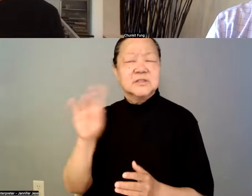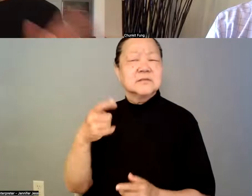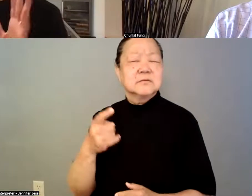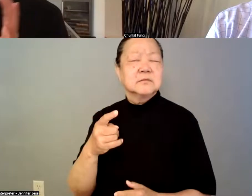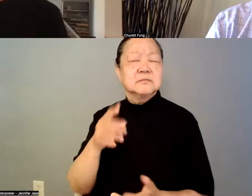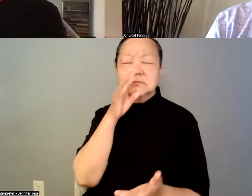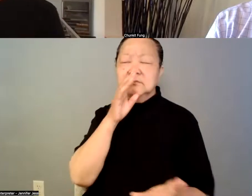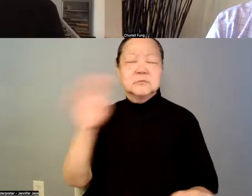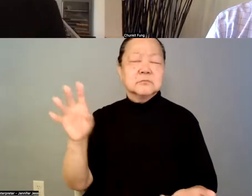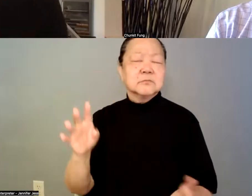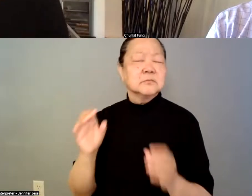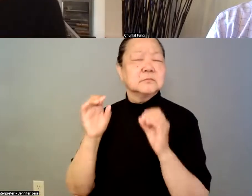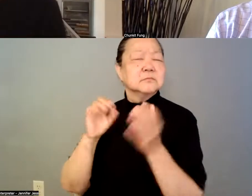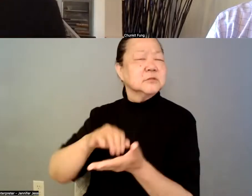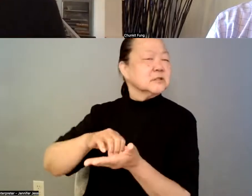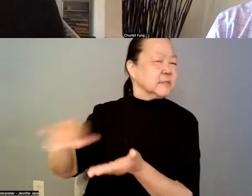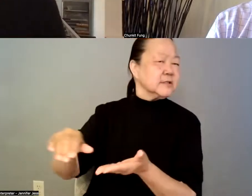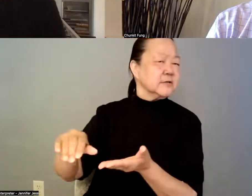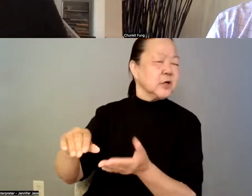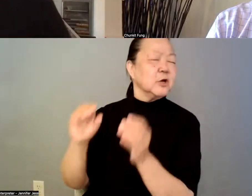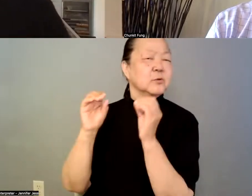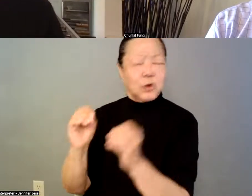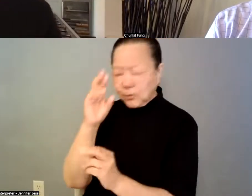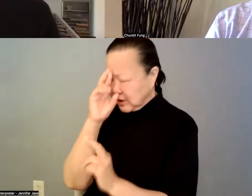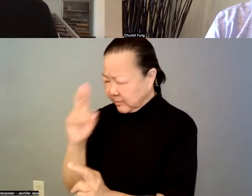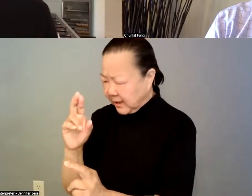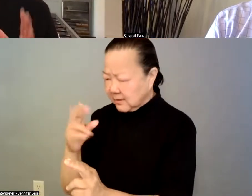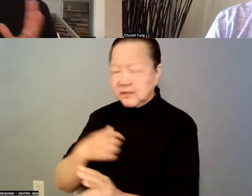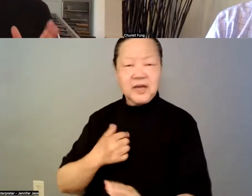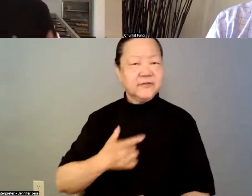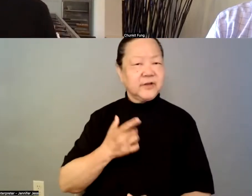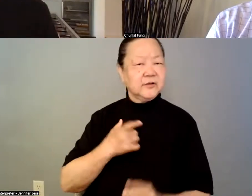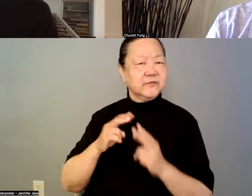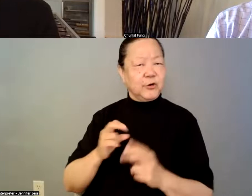the lack of respect. And I always felt so protective of them outside of